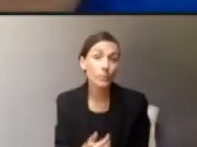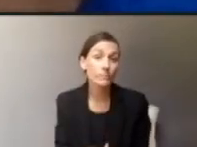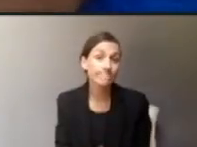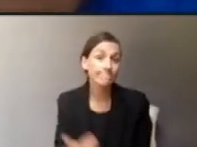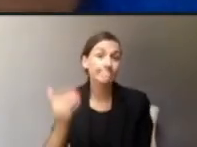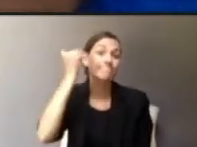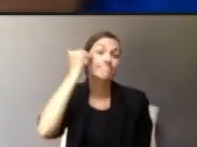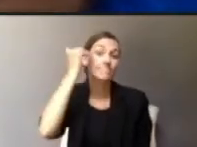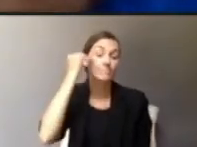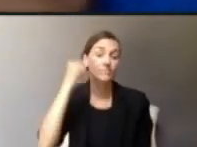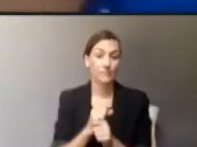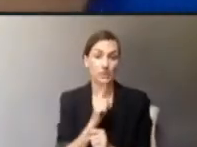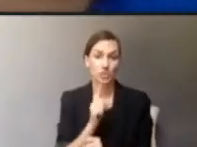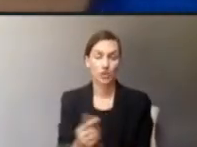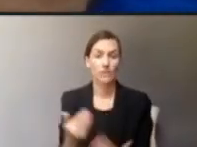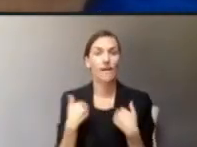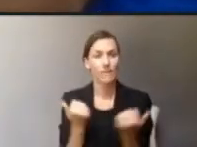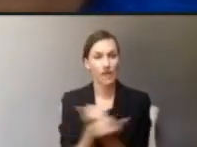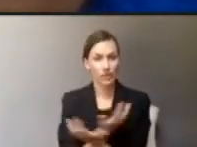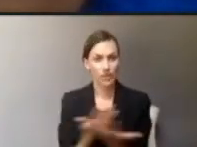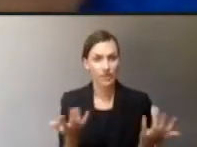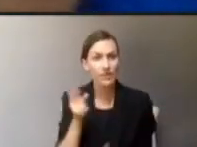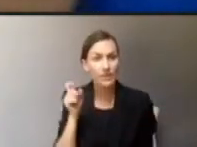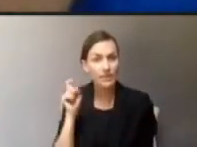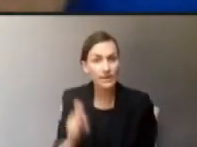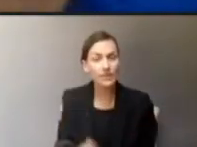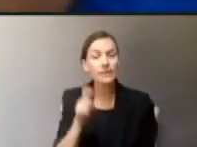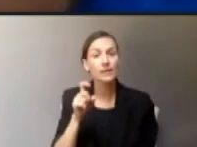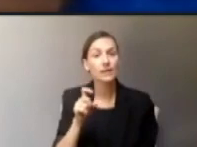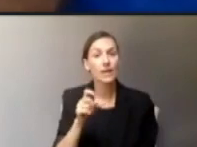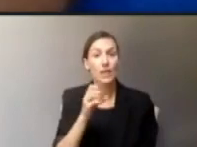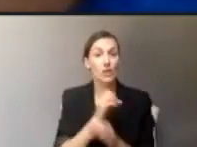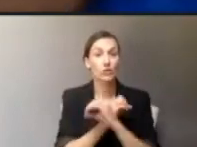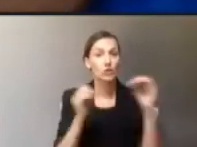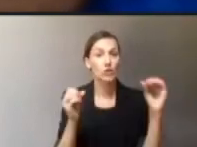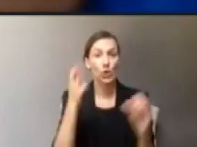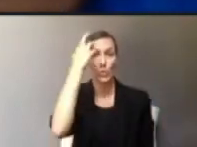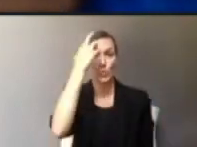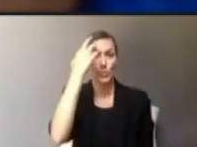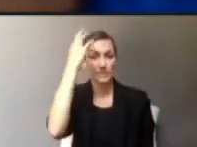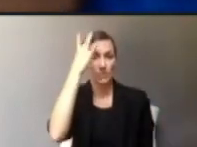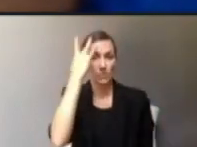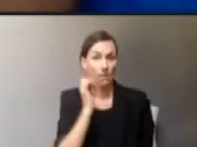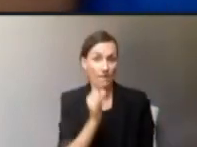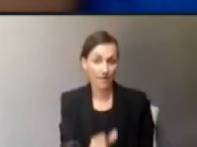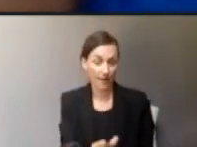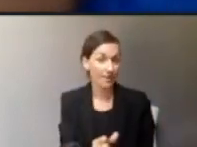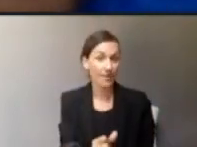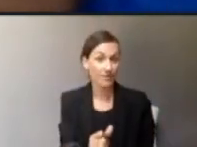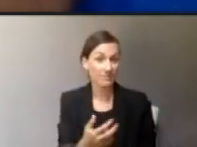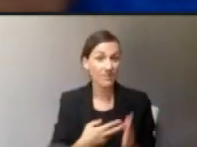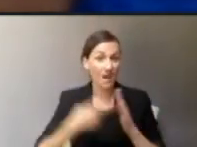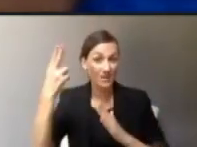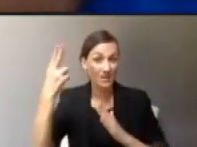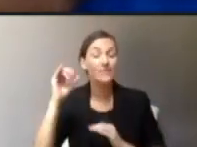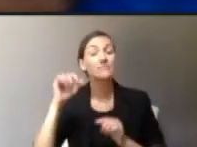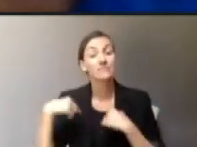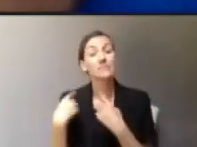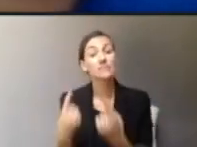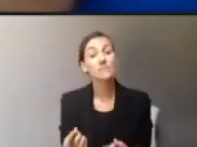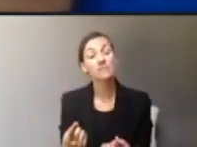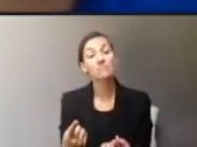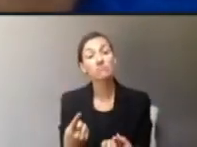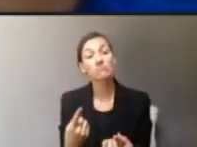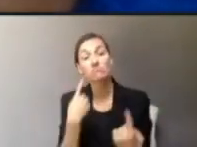sure our schools have the supplies that they need, and there's no reason why they shouldn't, quite honestly. And that's been working well. We do get